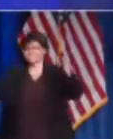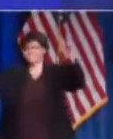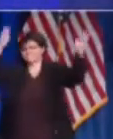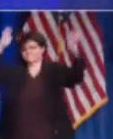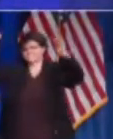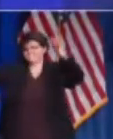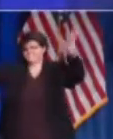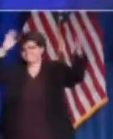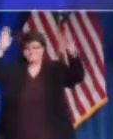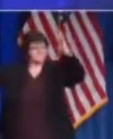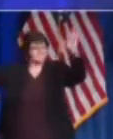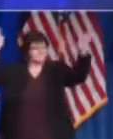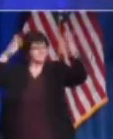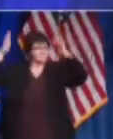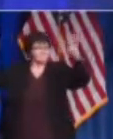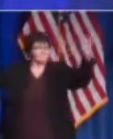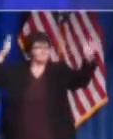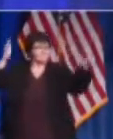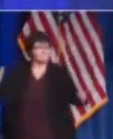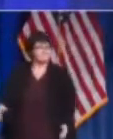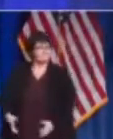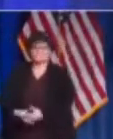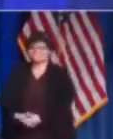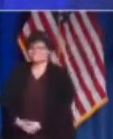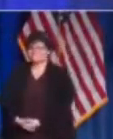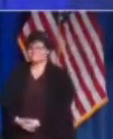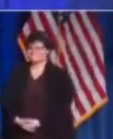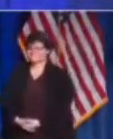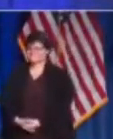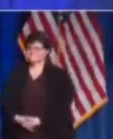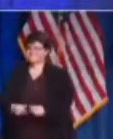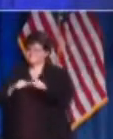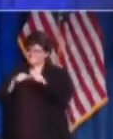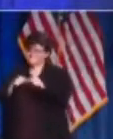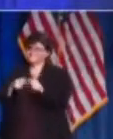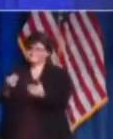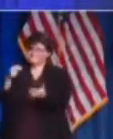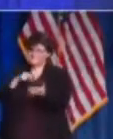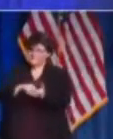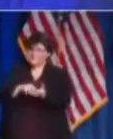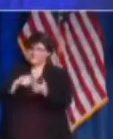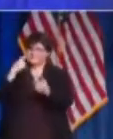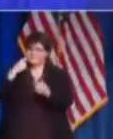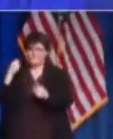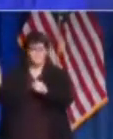And please remain standing for the departure of the official party led by Major General Francis Evon.